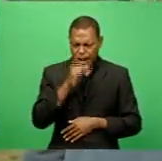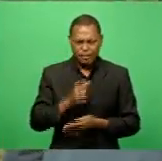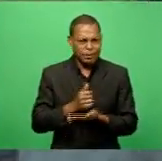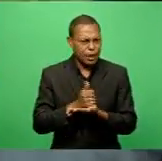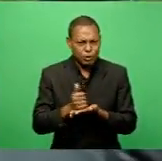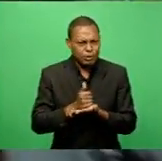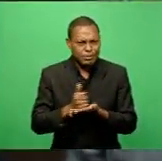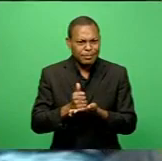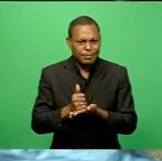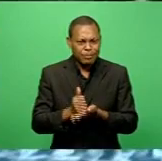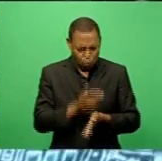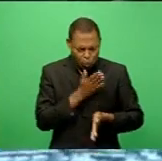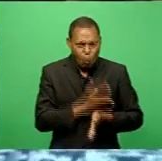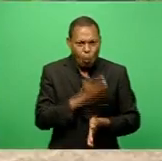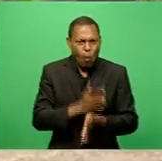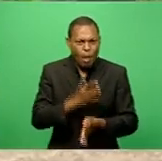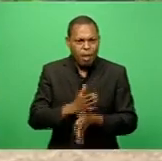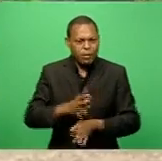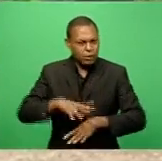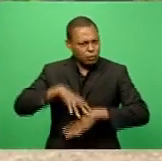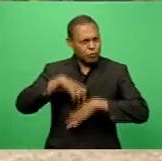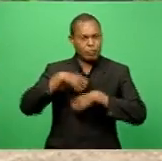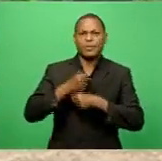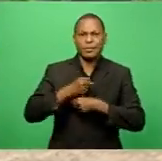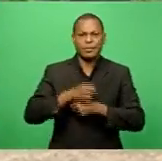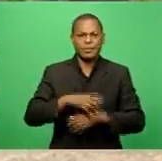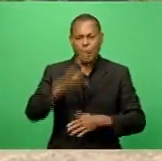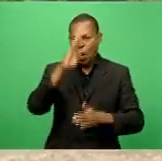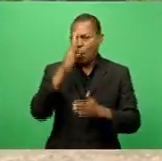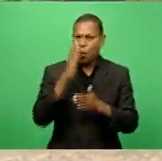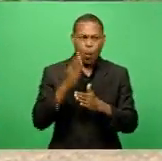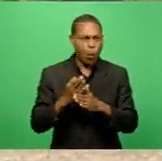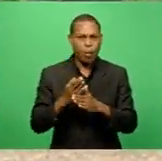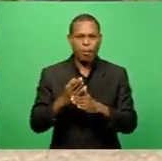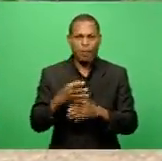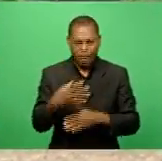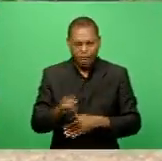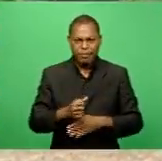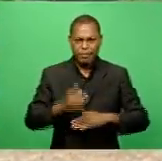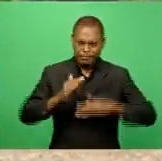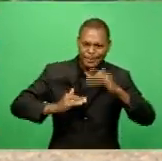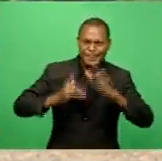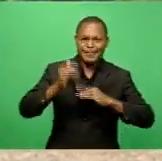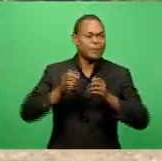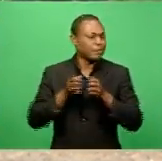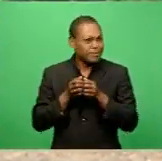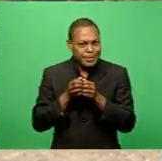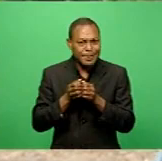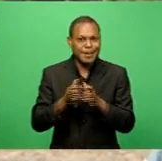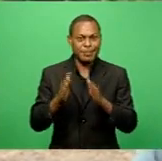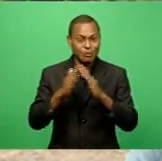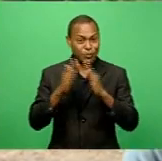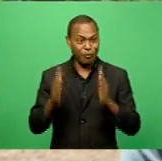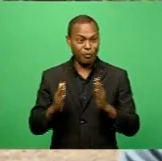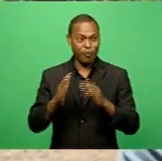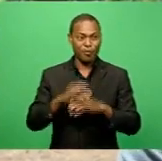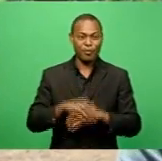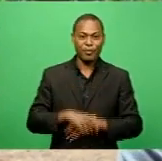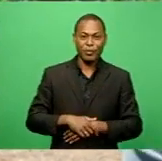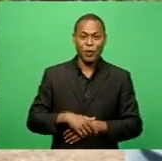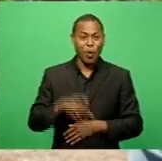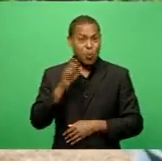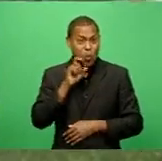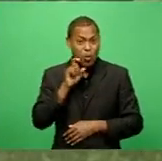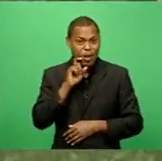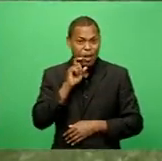resilience. A lot of people are saying, we've started rebuilding our homes again. Like we said, some people simply need access to water. Some